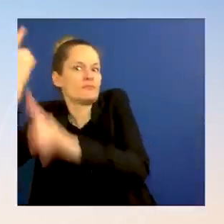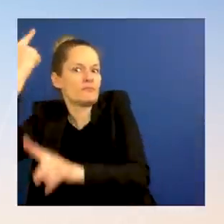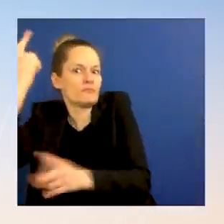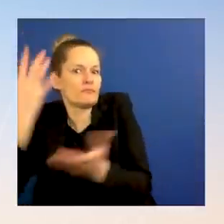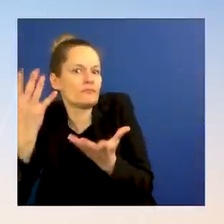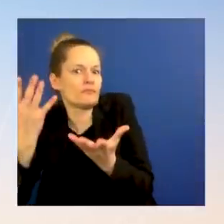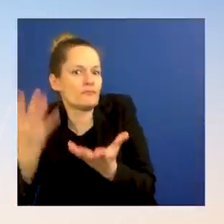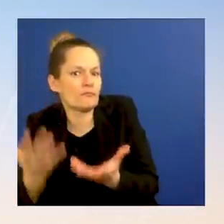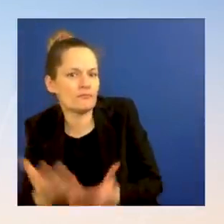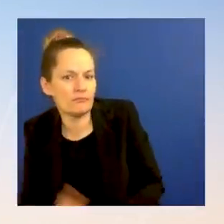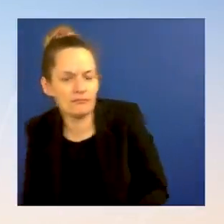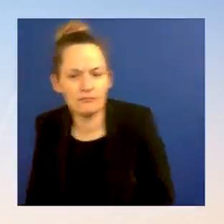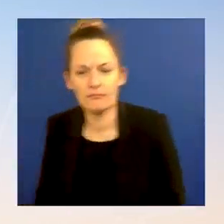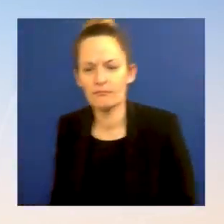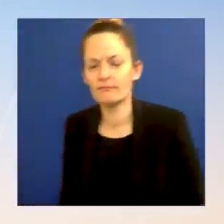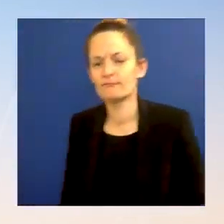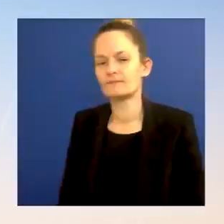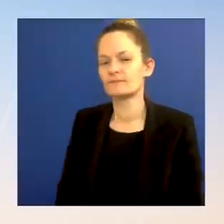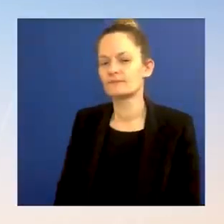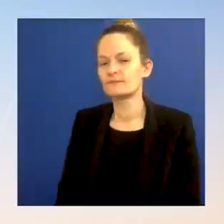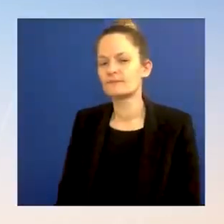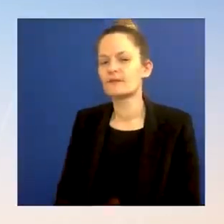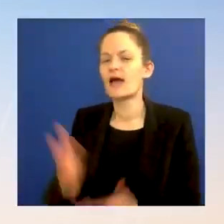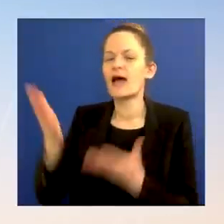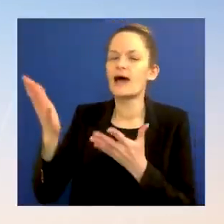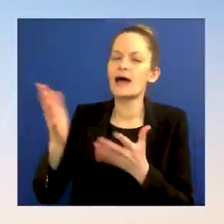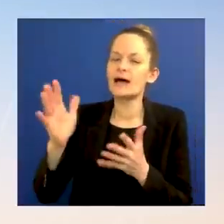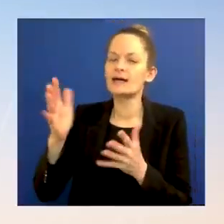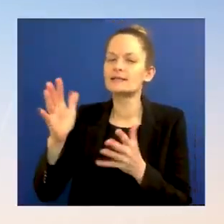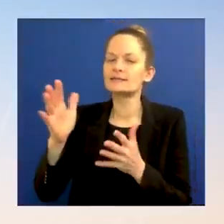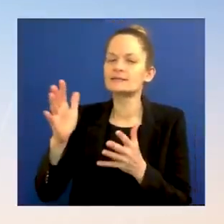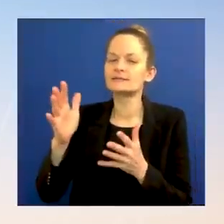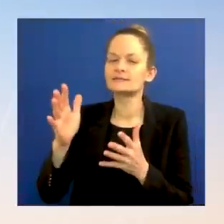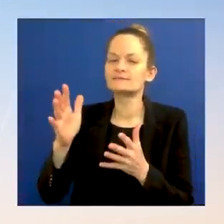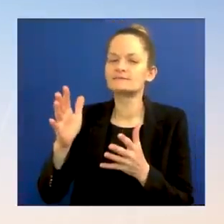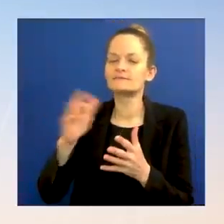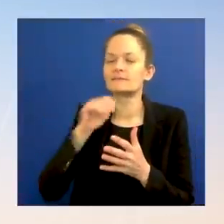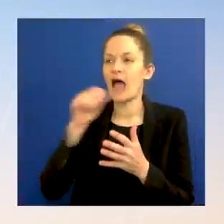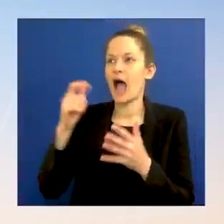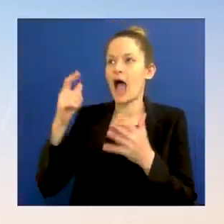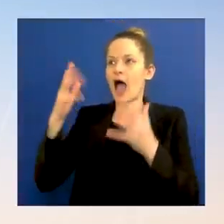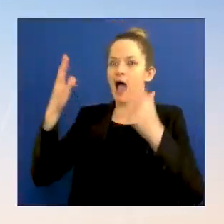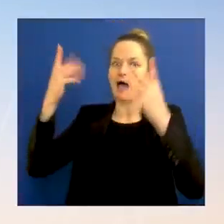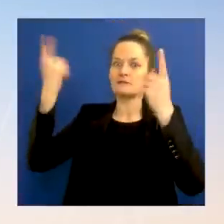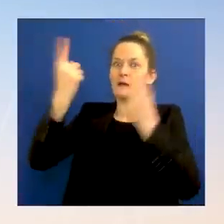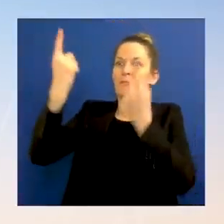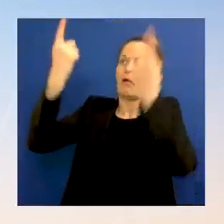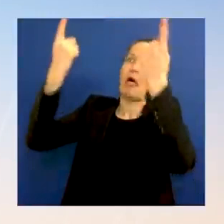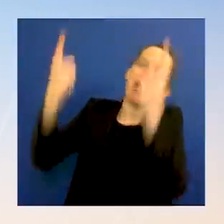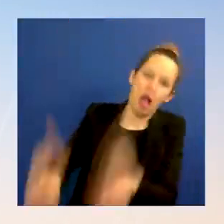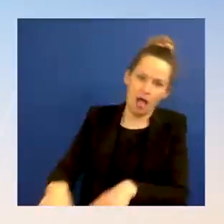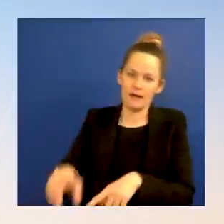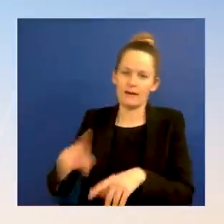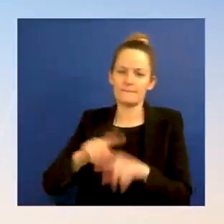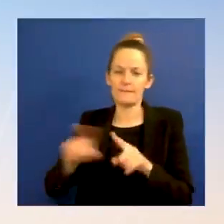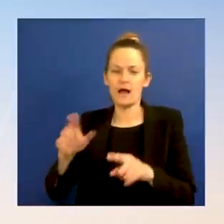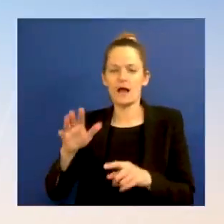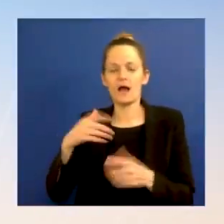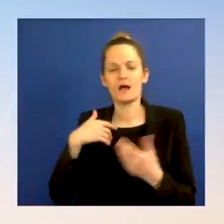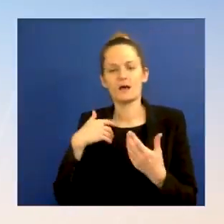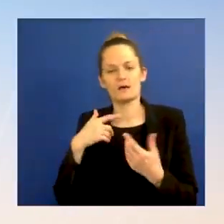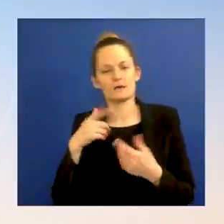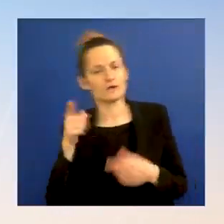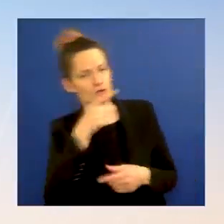be, you know, everybody wants to hold President Putin and the Russian leadership accountable.